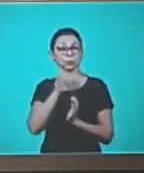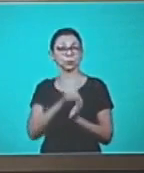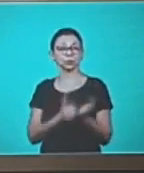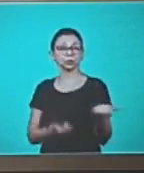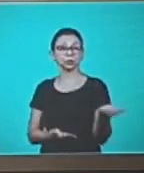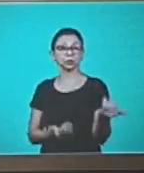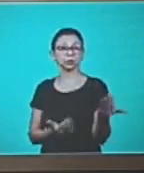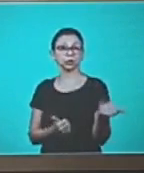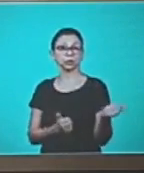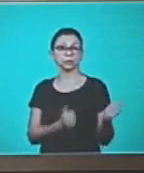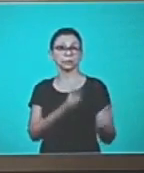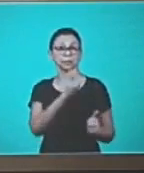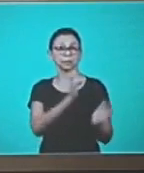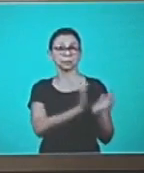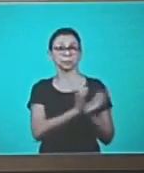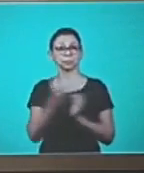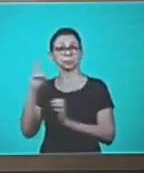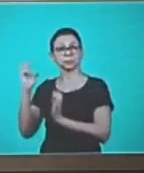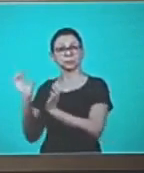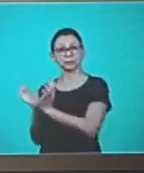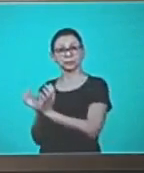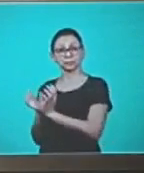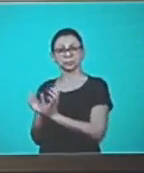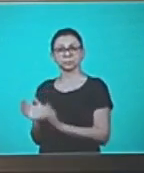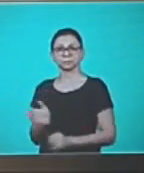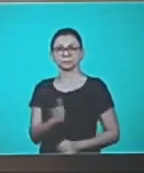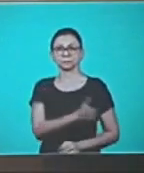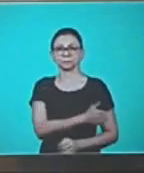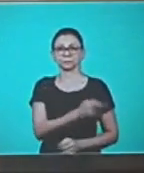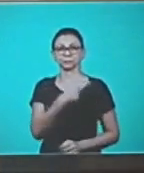have an introductory word with Pastor Giuducci.